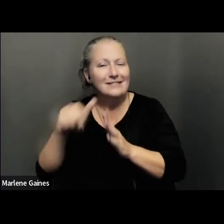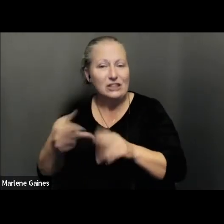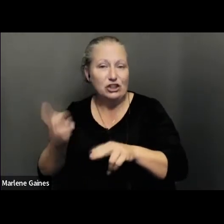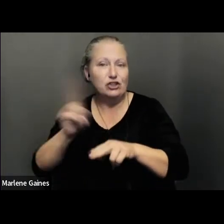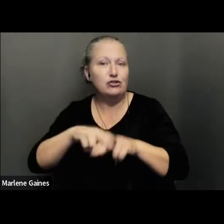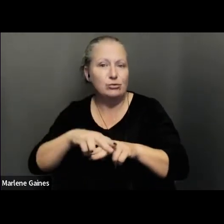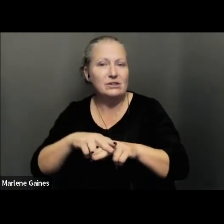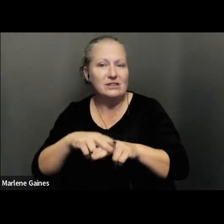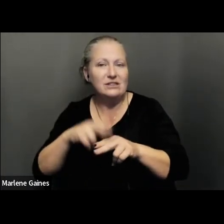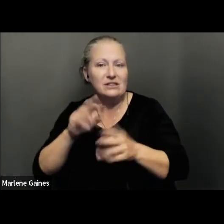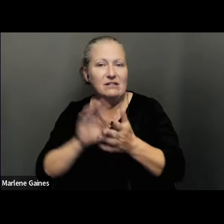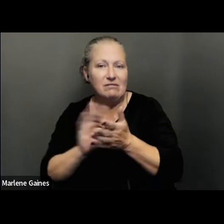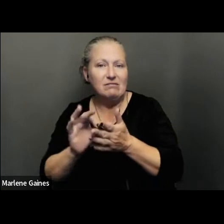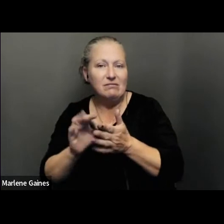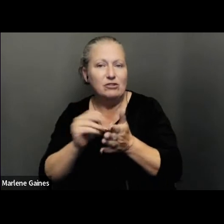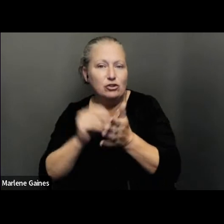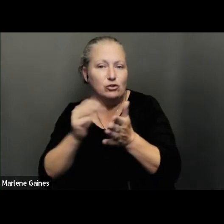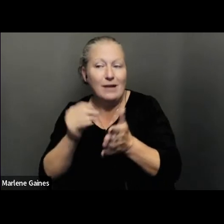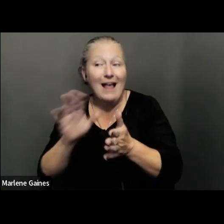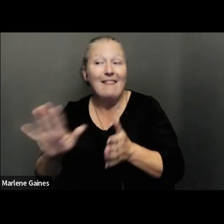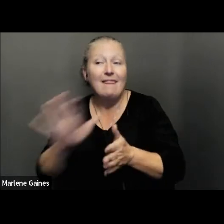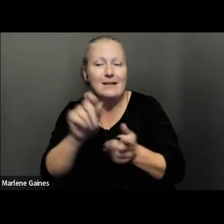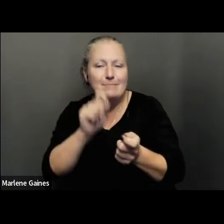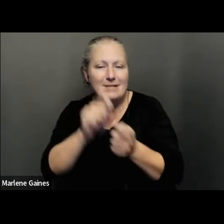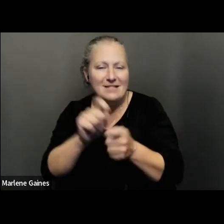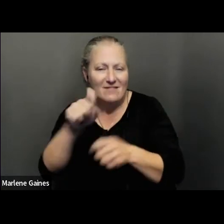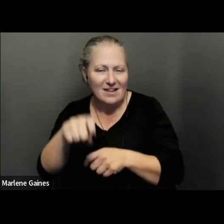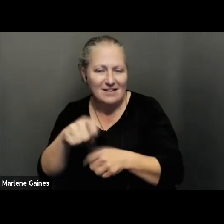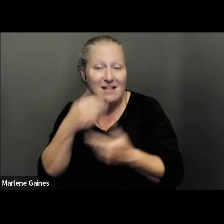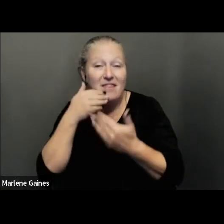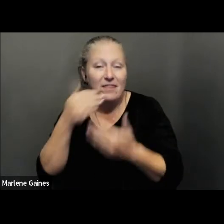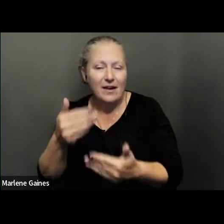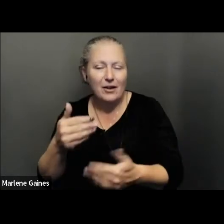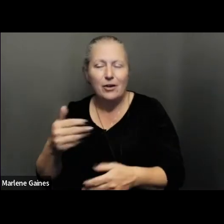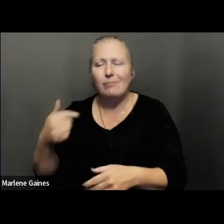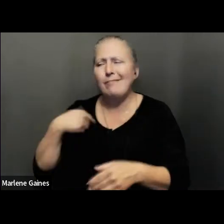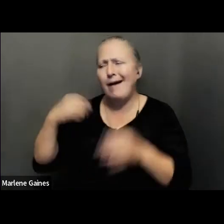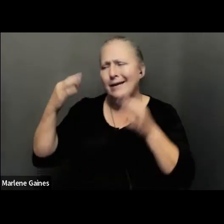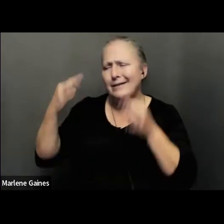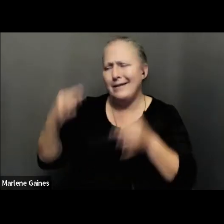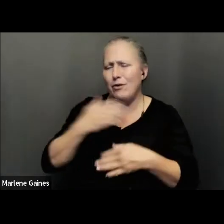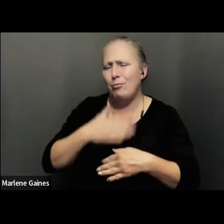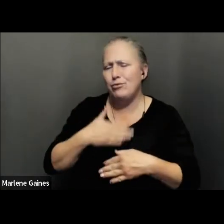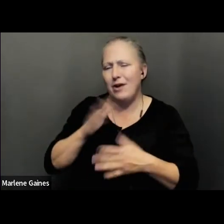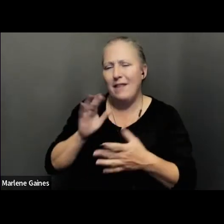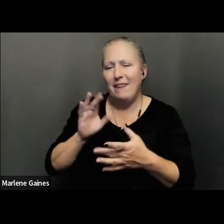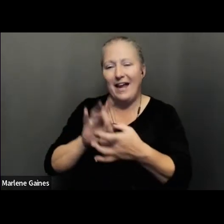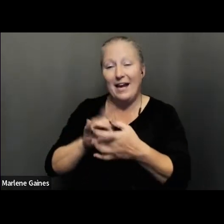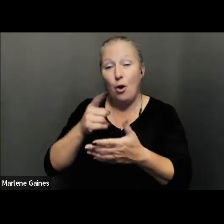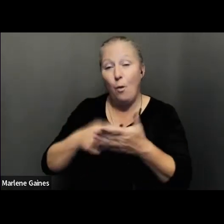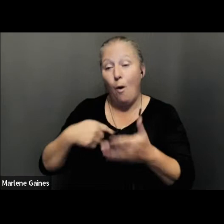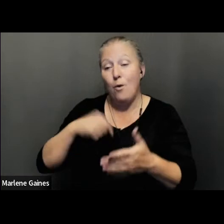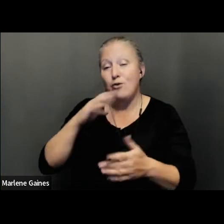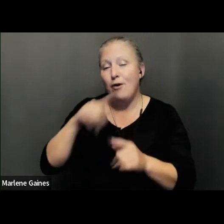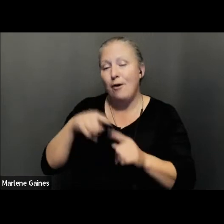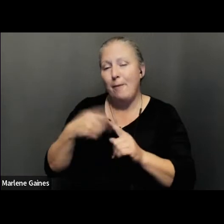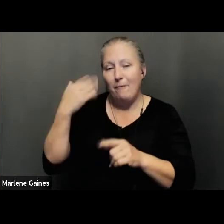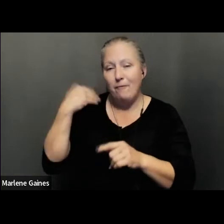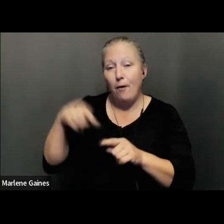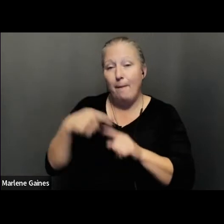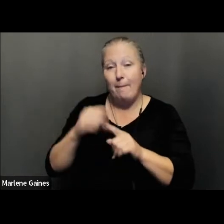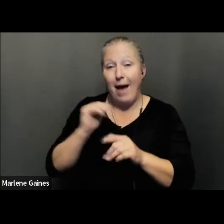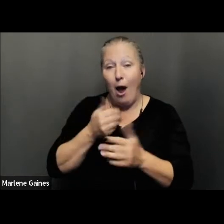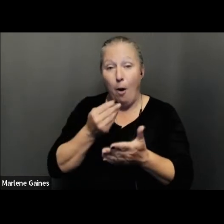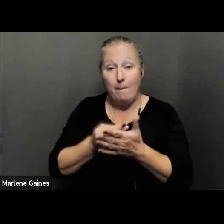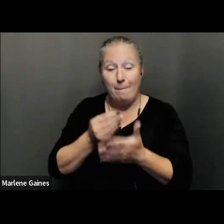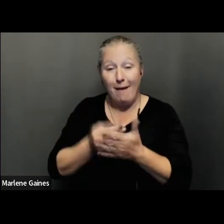in population and their specific needs. So thank you. Well, and I definitely appreciate the connection to what we were talking about earlier about putting our money where our